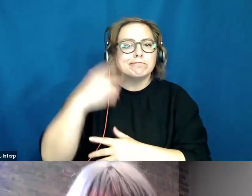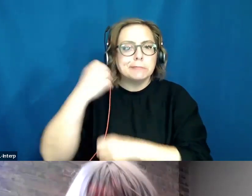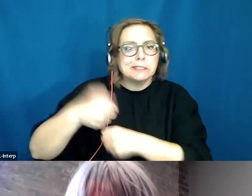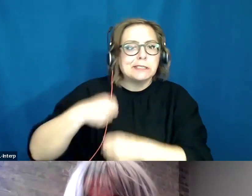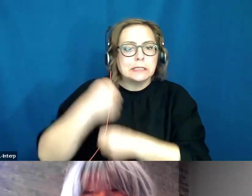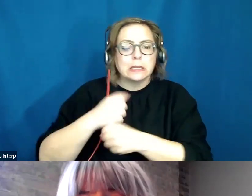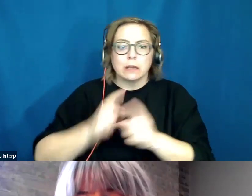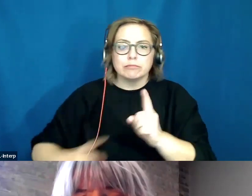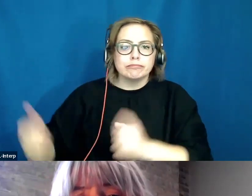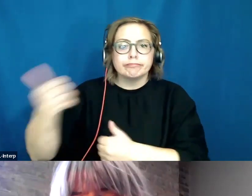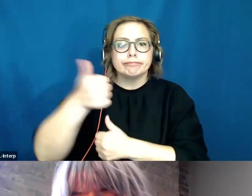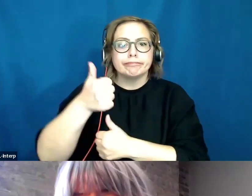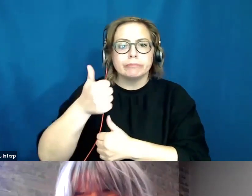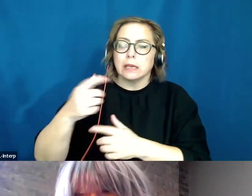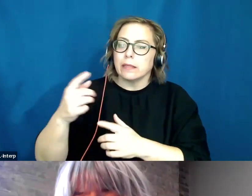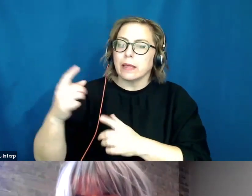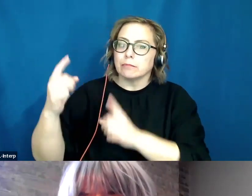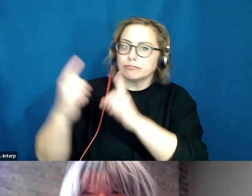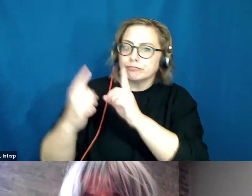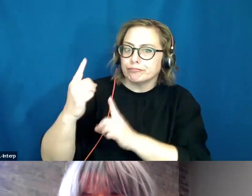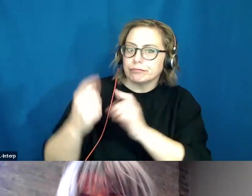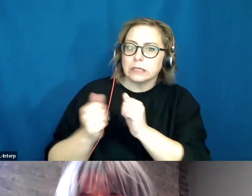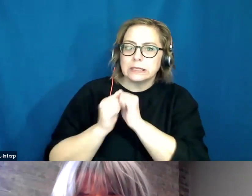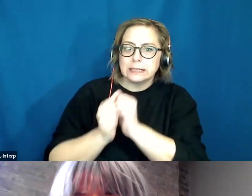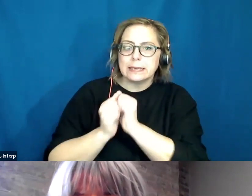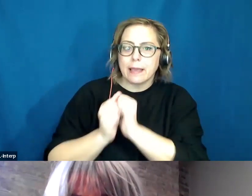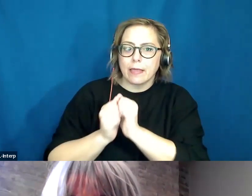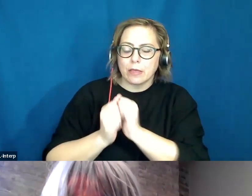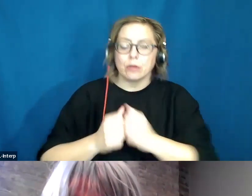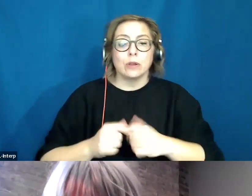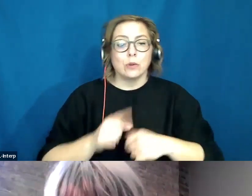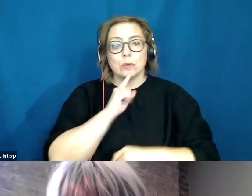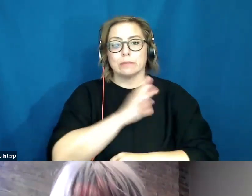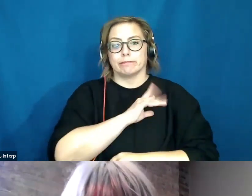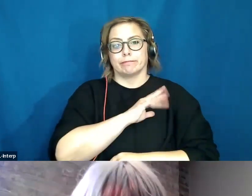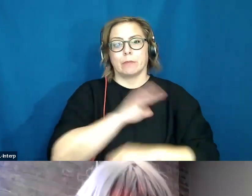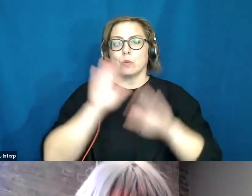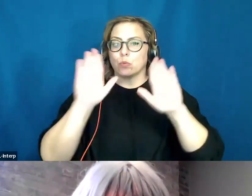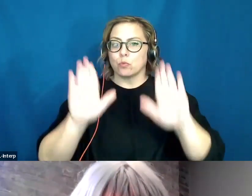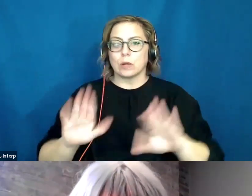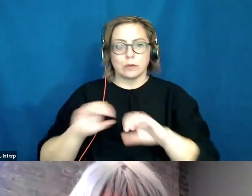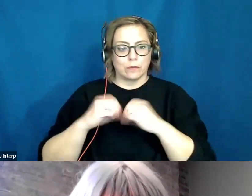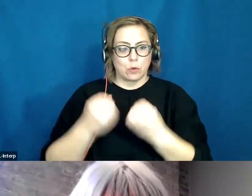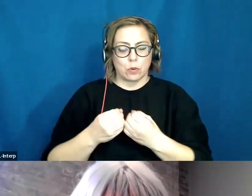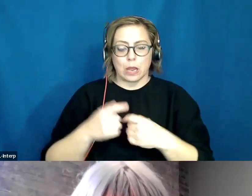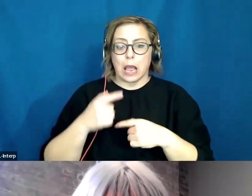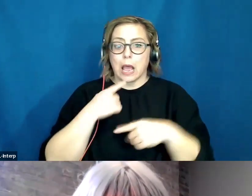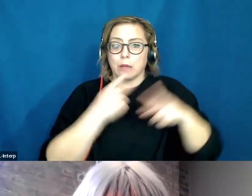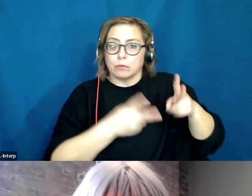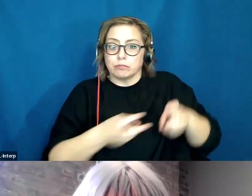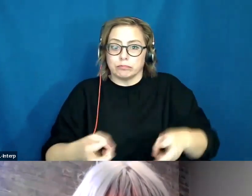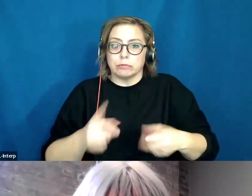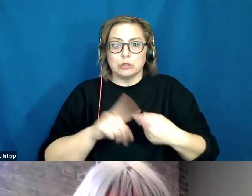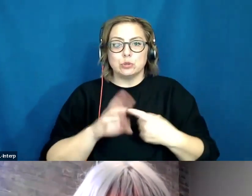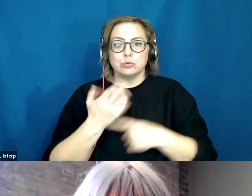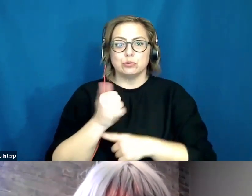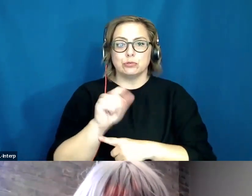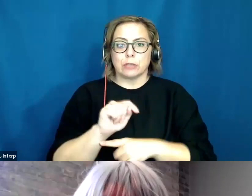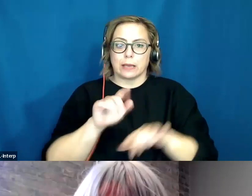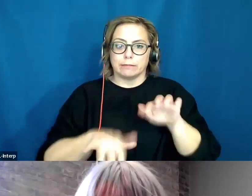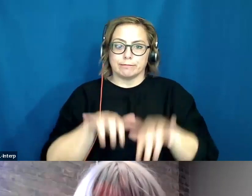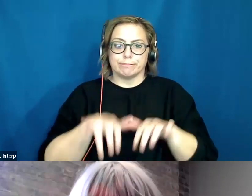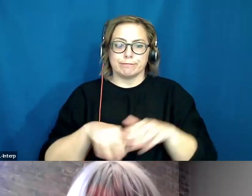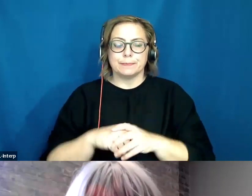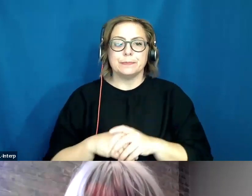of work with over a period of time. It's a great organization. I highly recommend. Here, I'll put the name in the